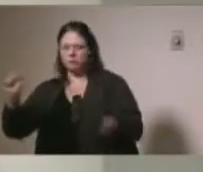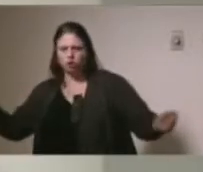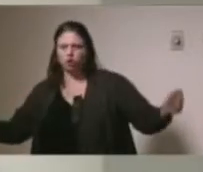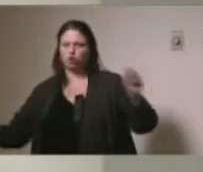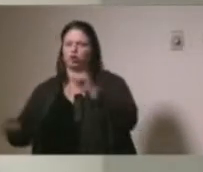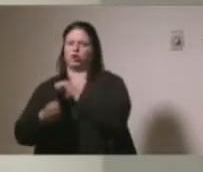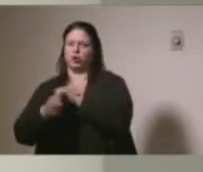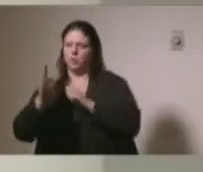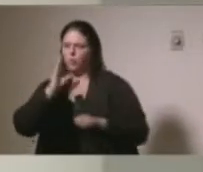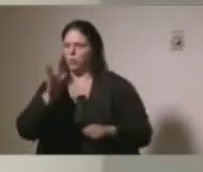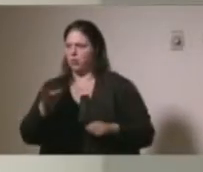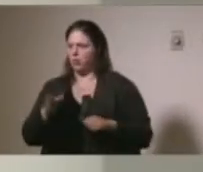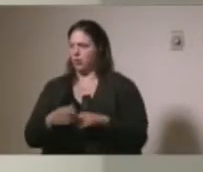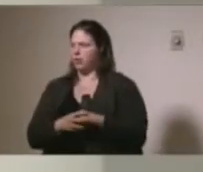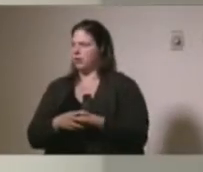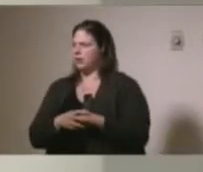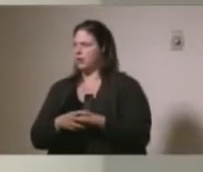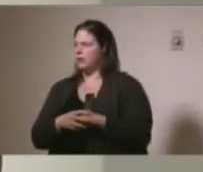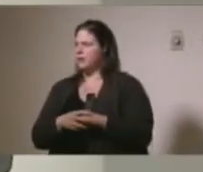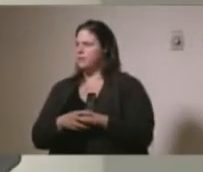in New Zealand Post is,